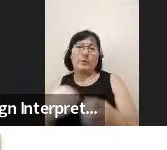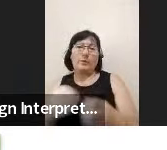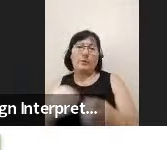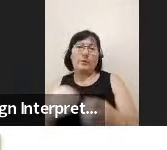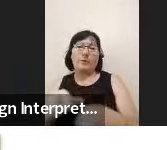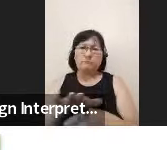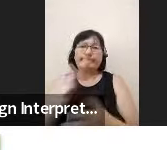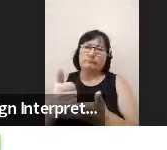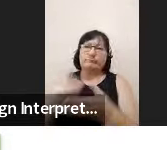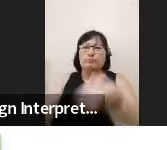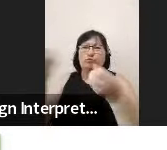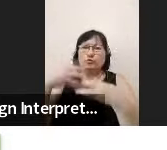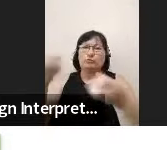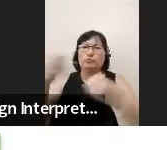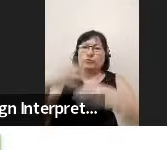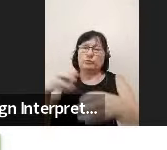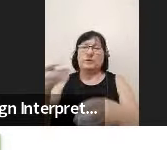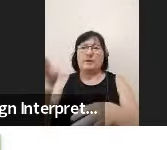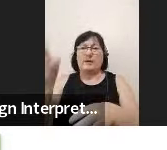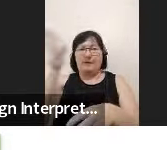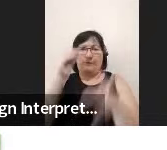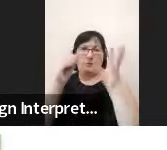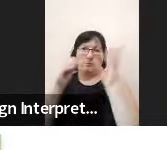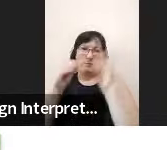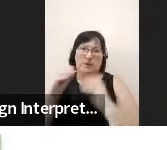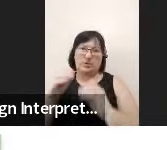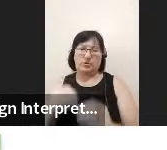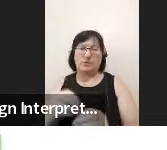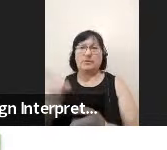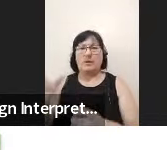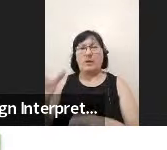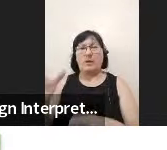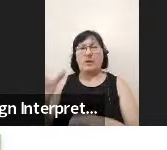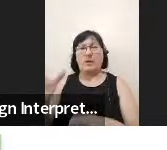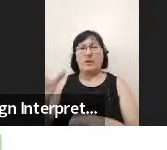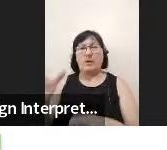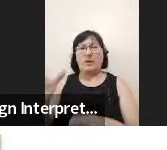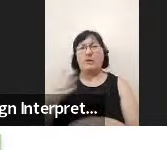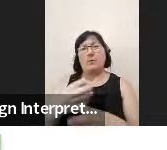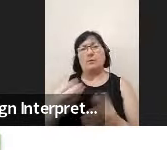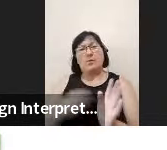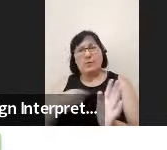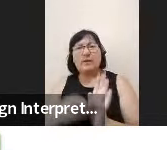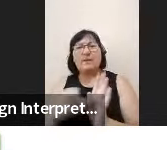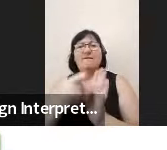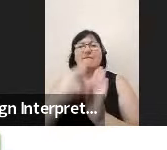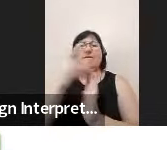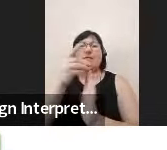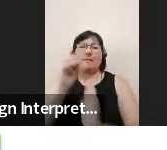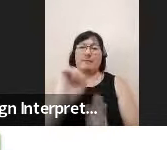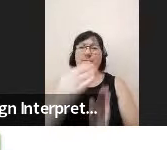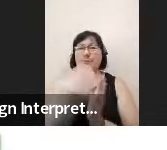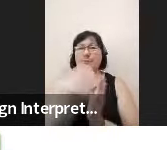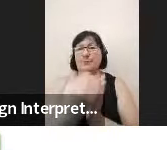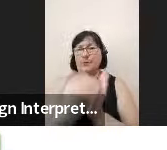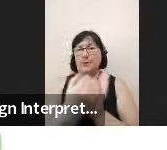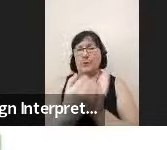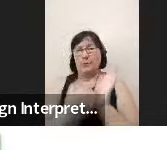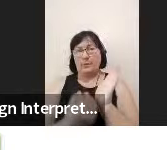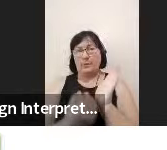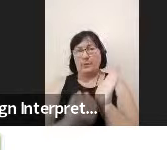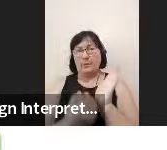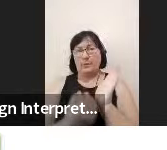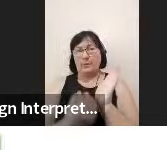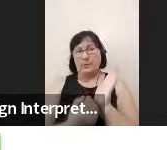so forth. So they're working with us on developing and build this program. So you mustn't be left behind then in ensuring